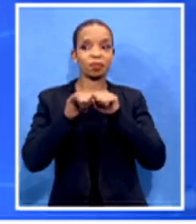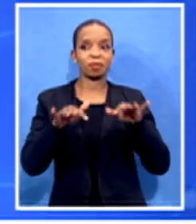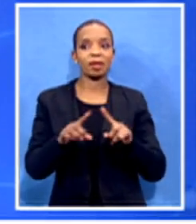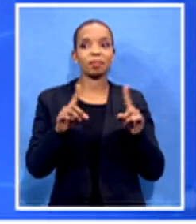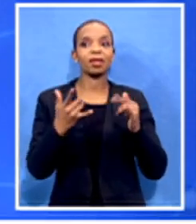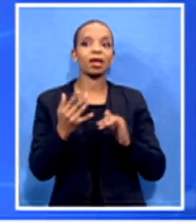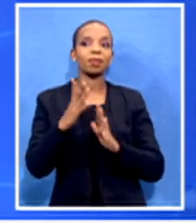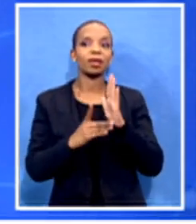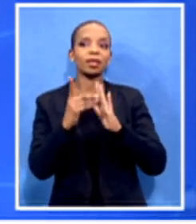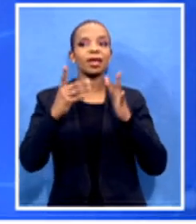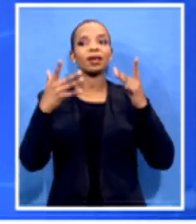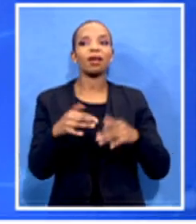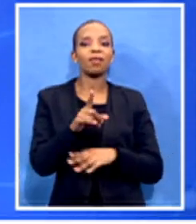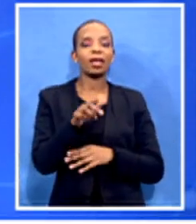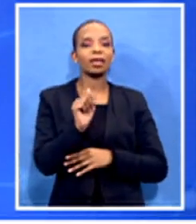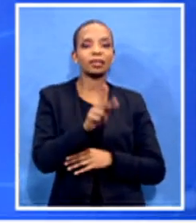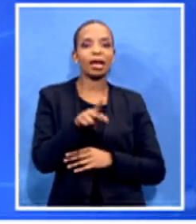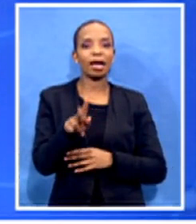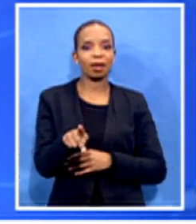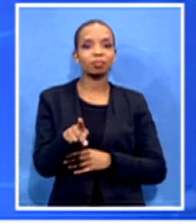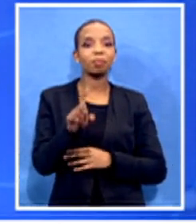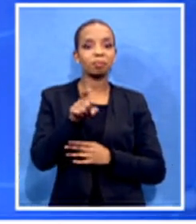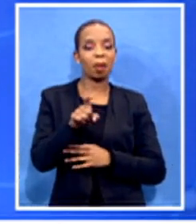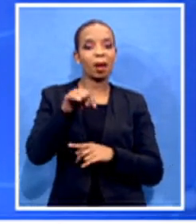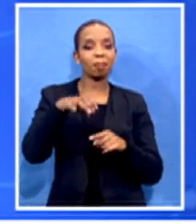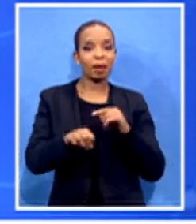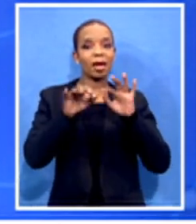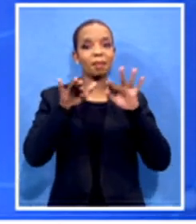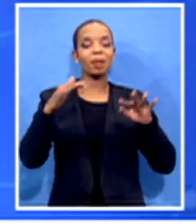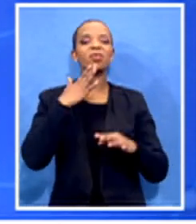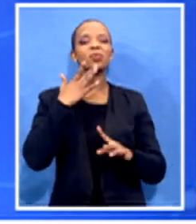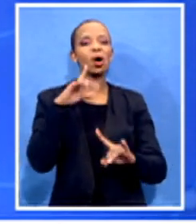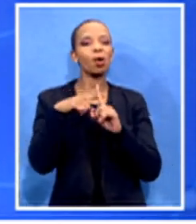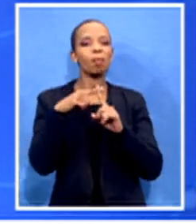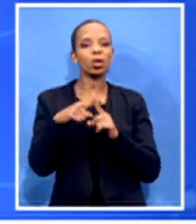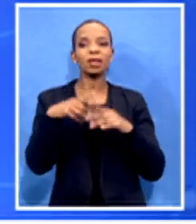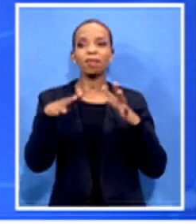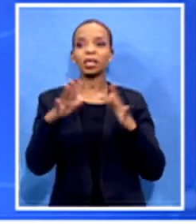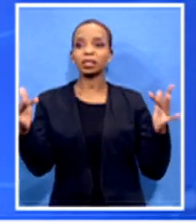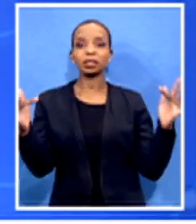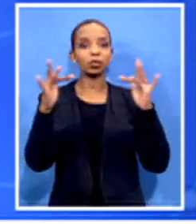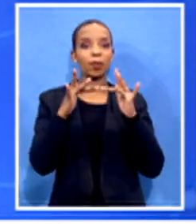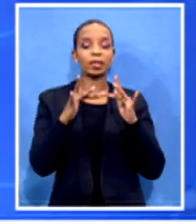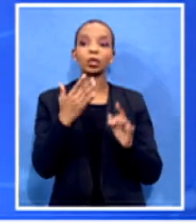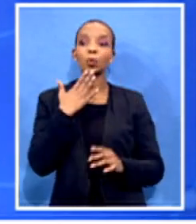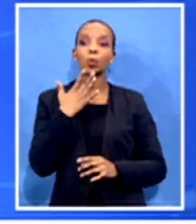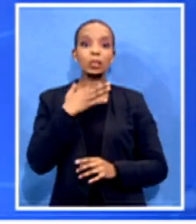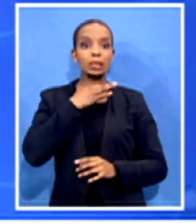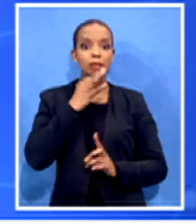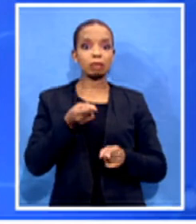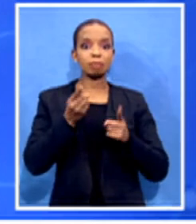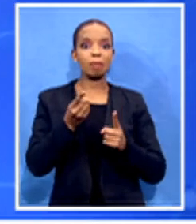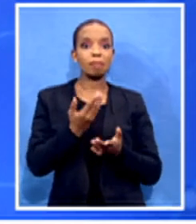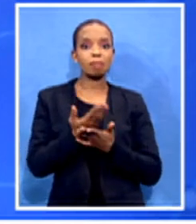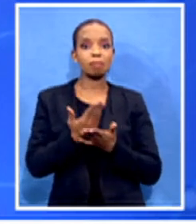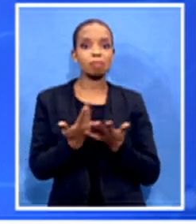TraceNovel 19 app. Now, the app detects close COVID-19 positive contacts and reminds those around the risk areas of the